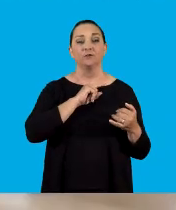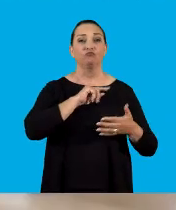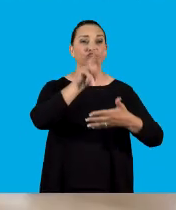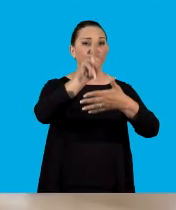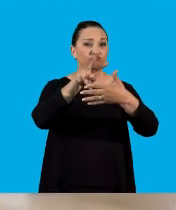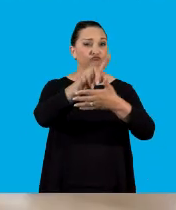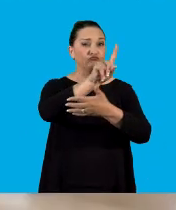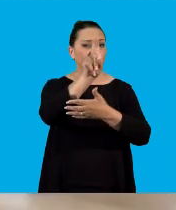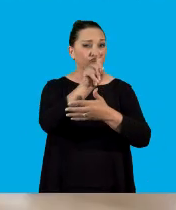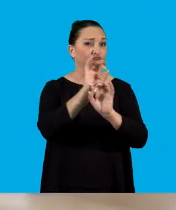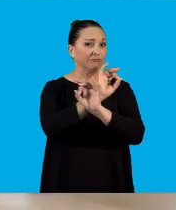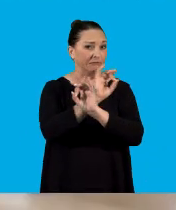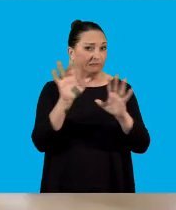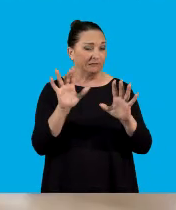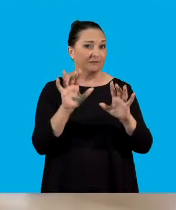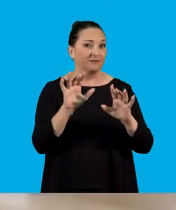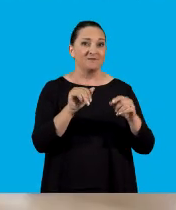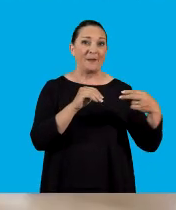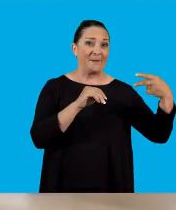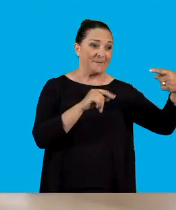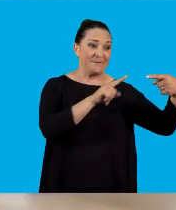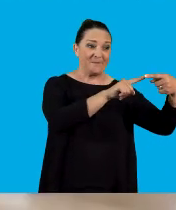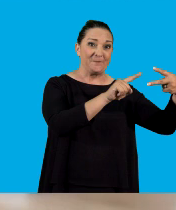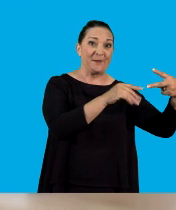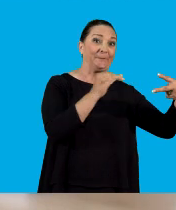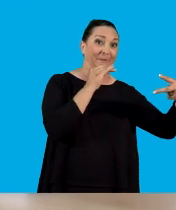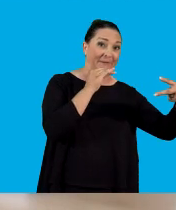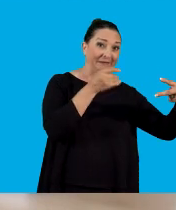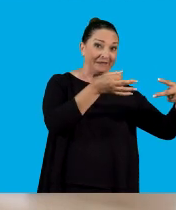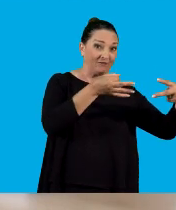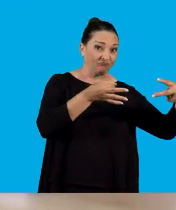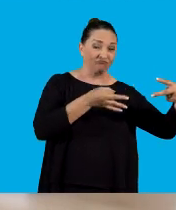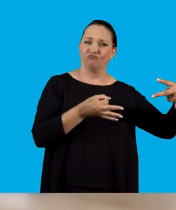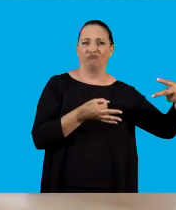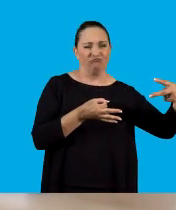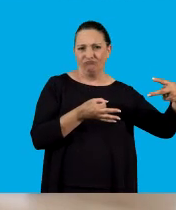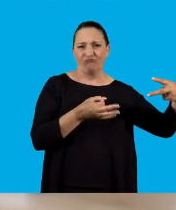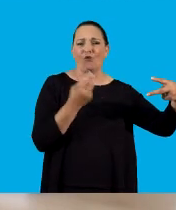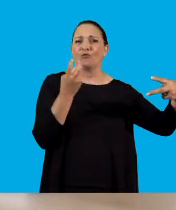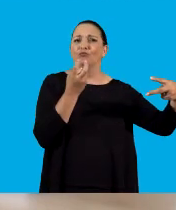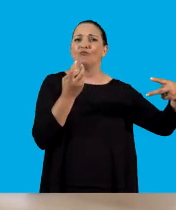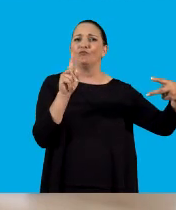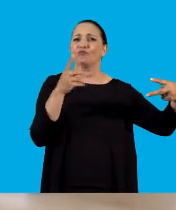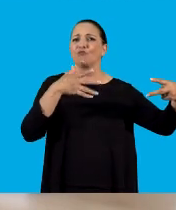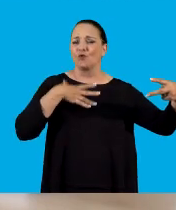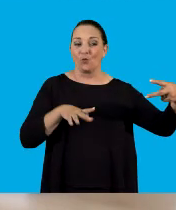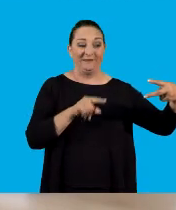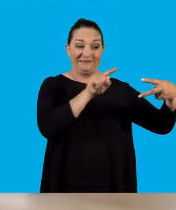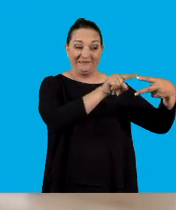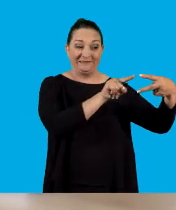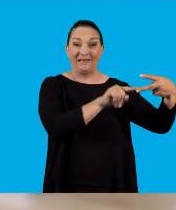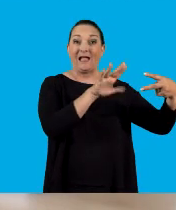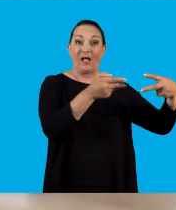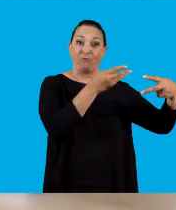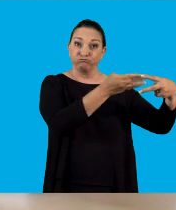against doing that. The question is not looking for the explanation or the meaning of the function, but it is looking for how the